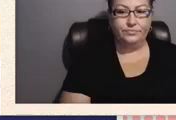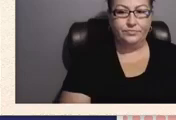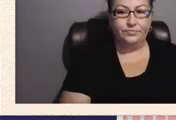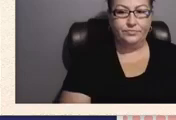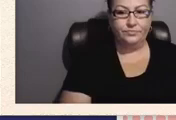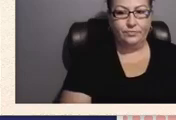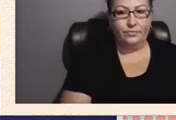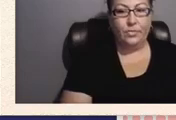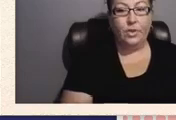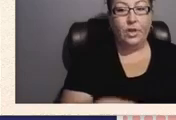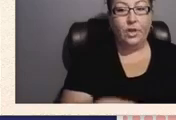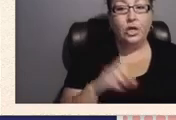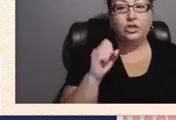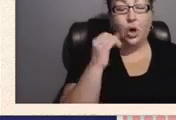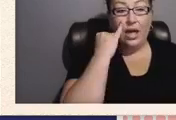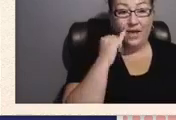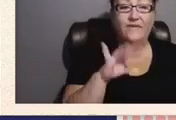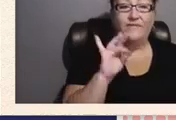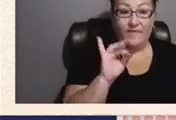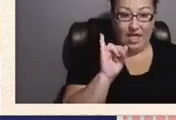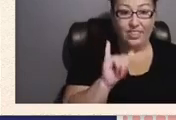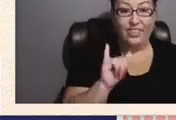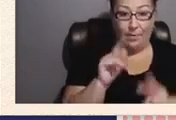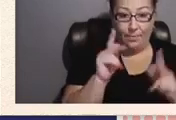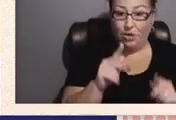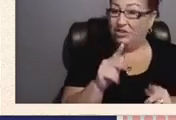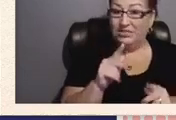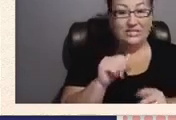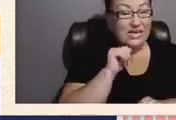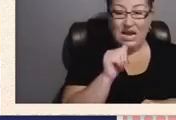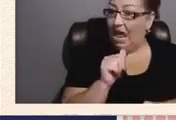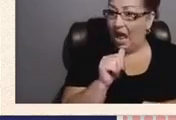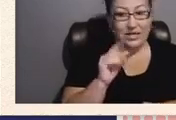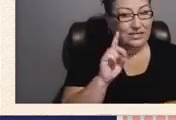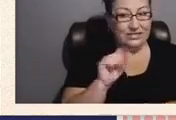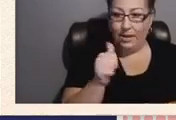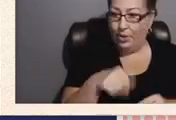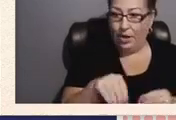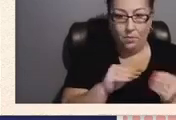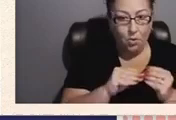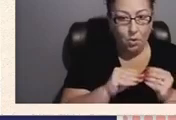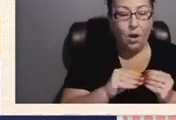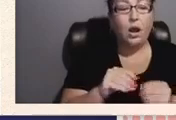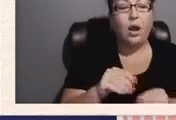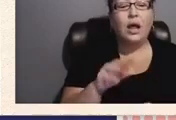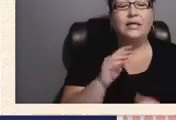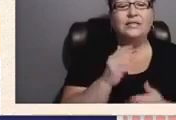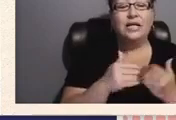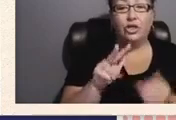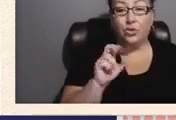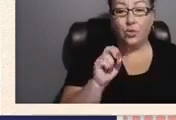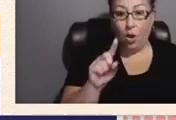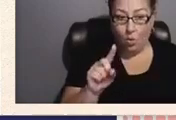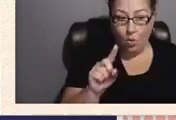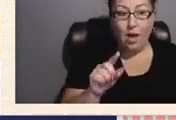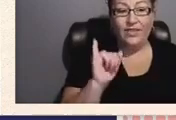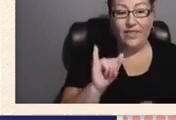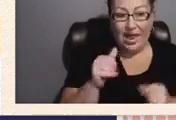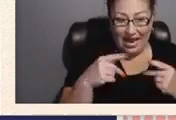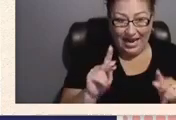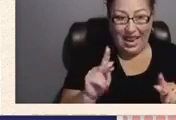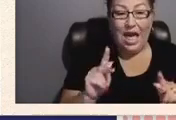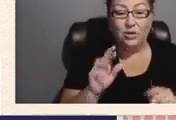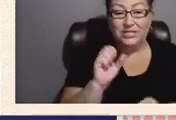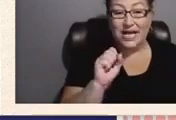So if a finding is made that a person is no longer considered disabled, Section 301 allows a